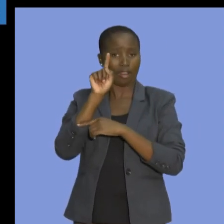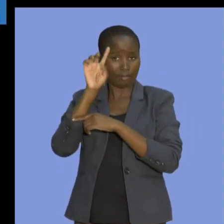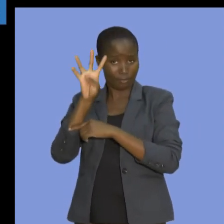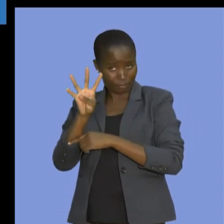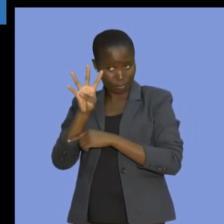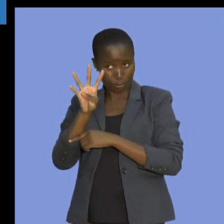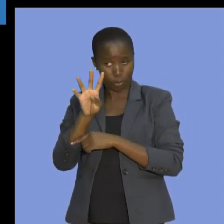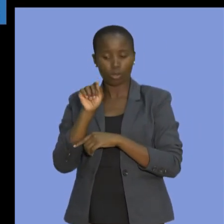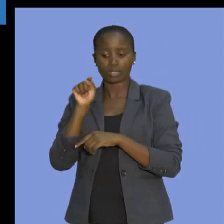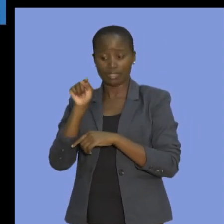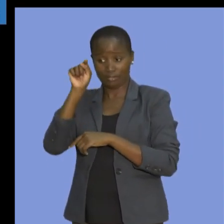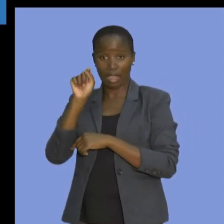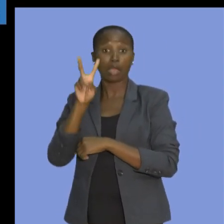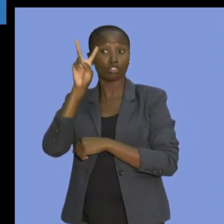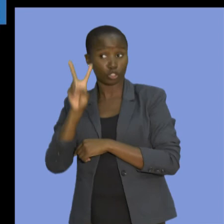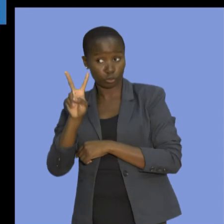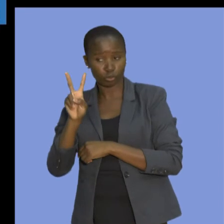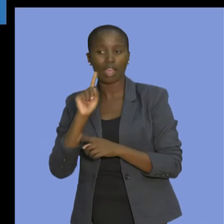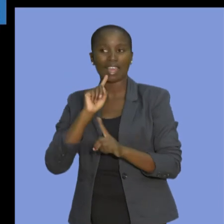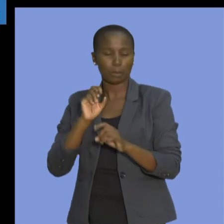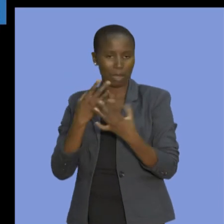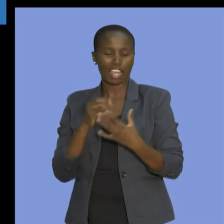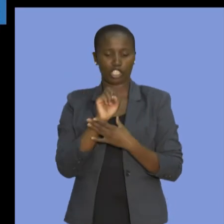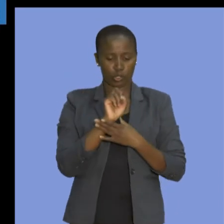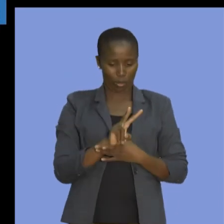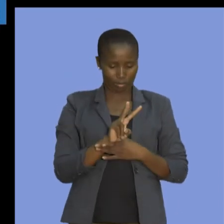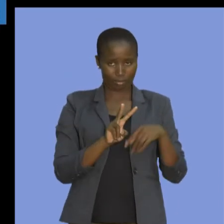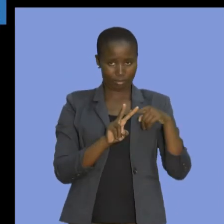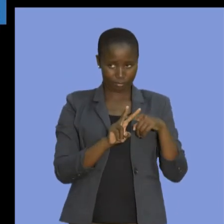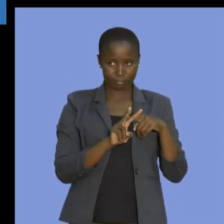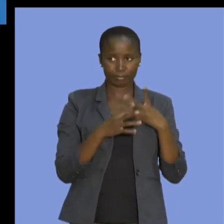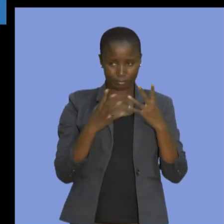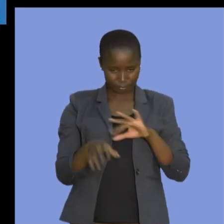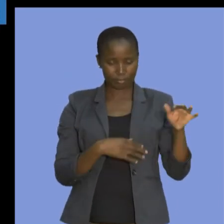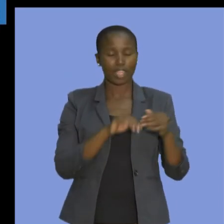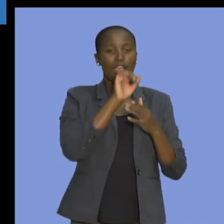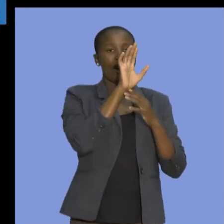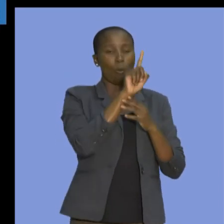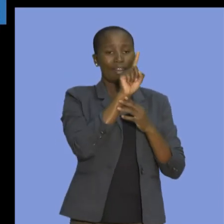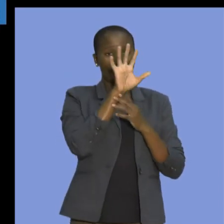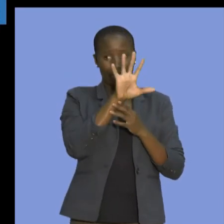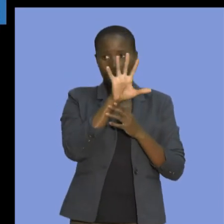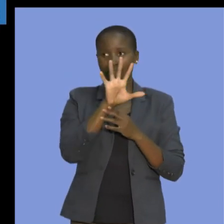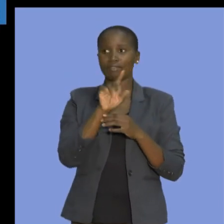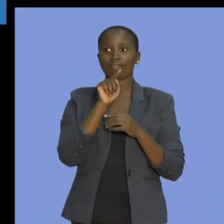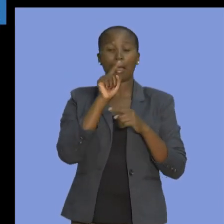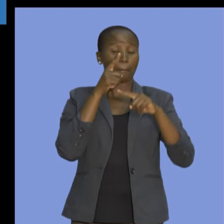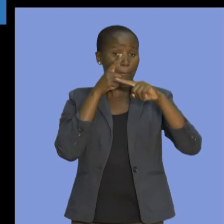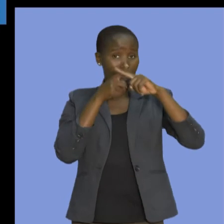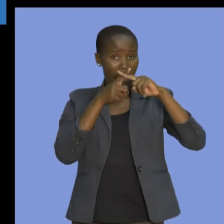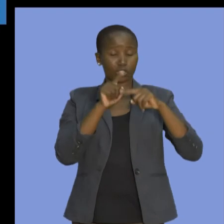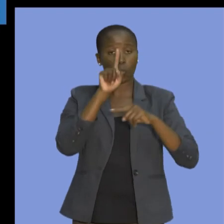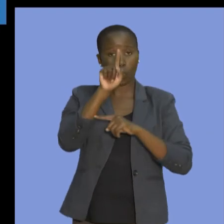12. Similarly, 15 plus 9 divided by 2, 17, and